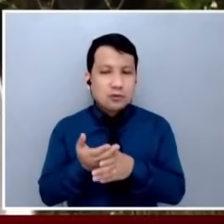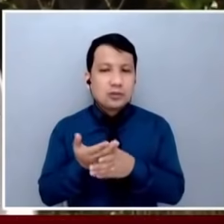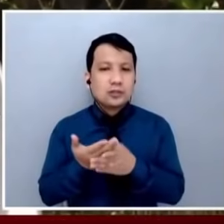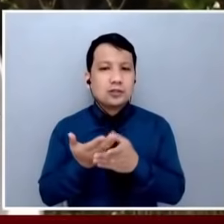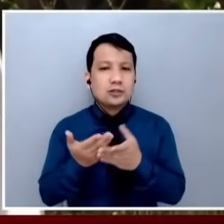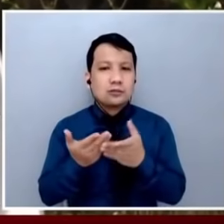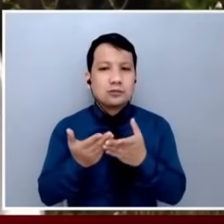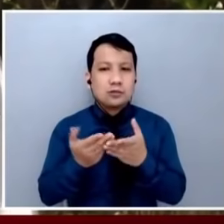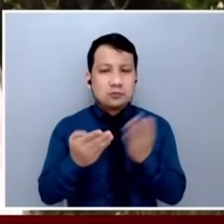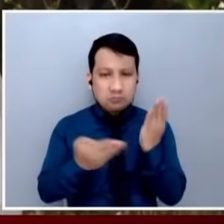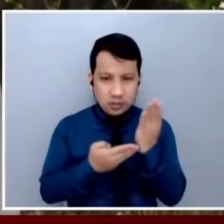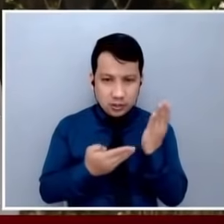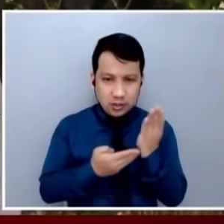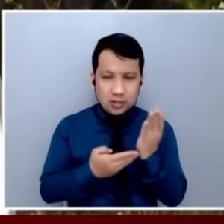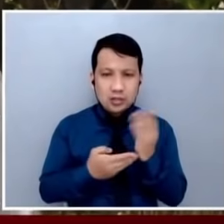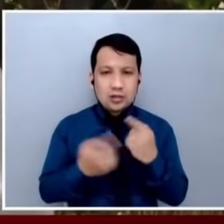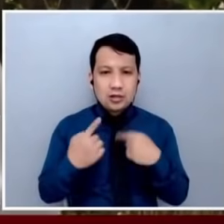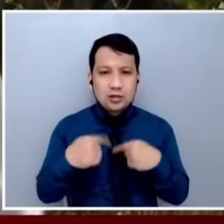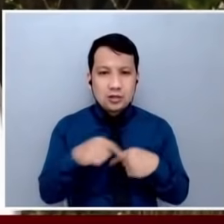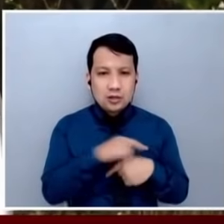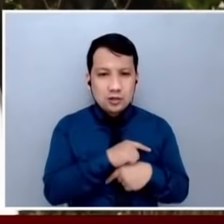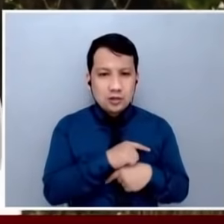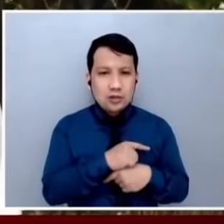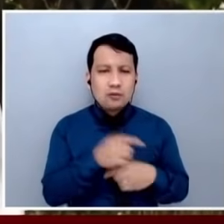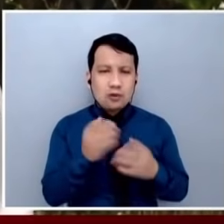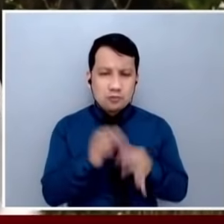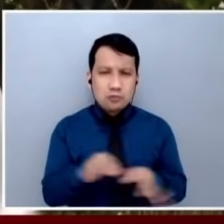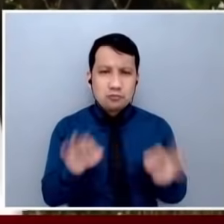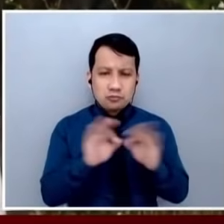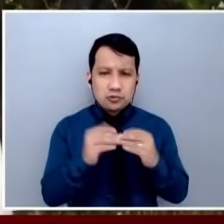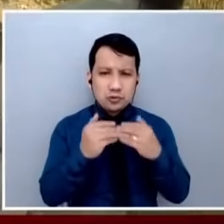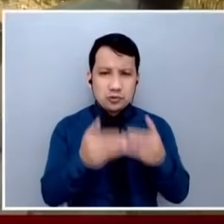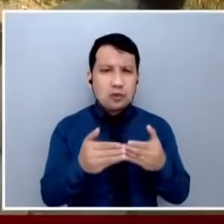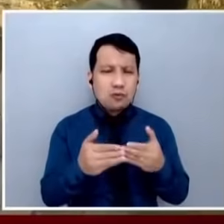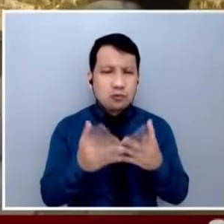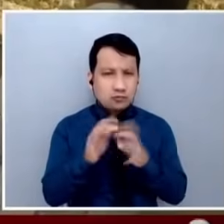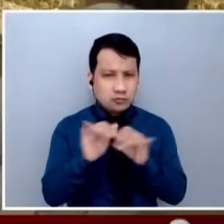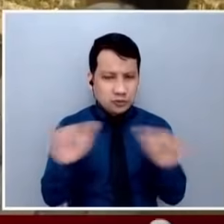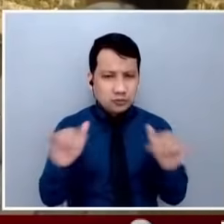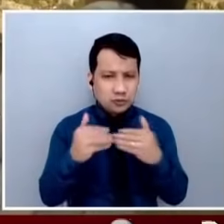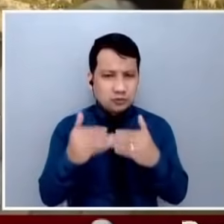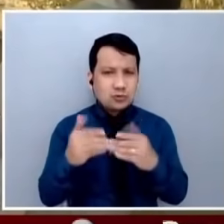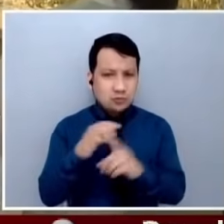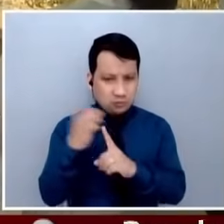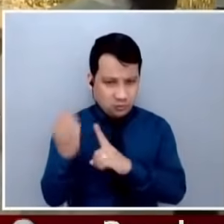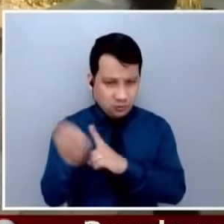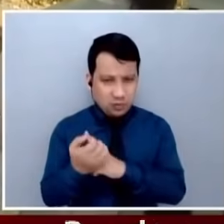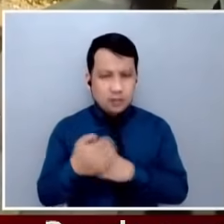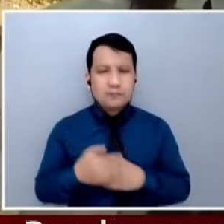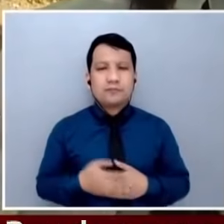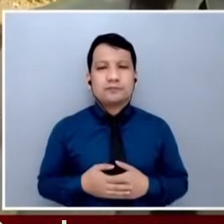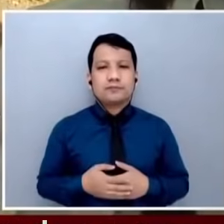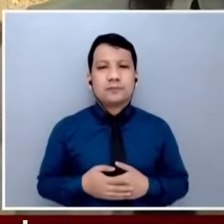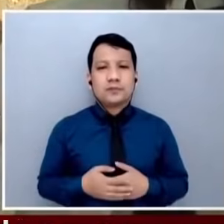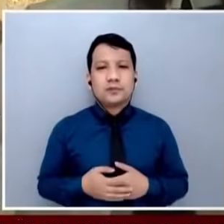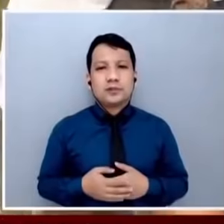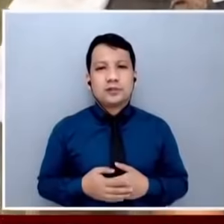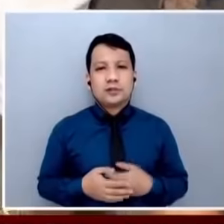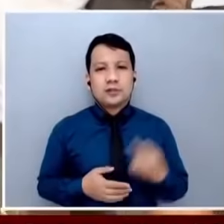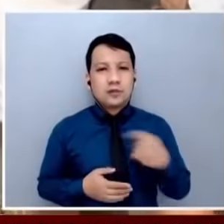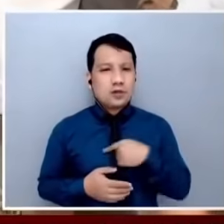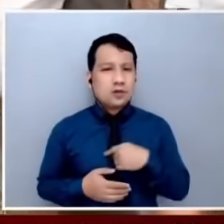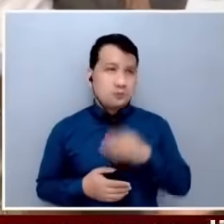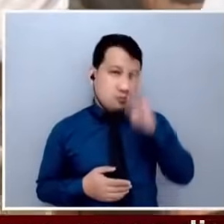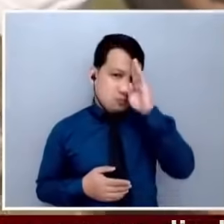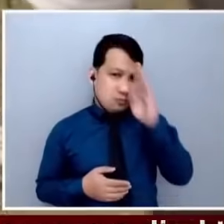other hand, how to sustain the nature, that is also one of the direction to